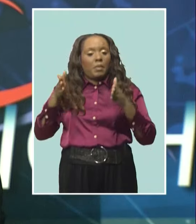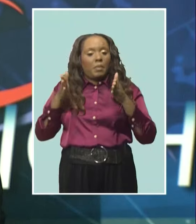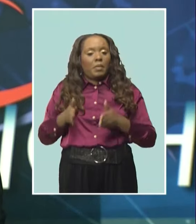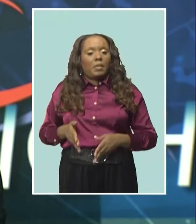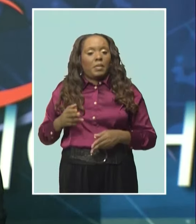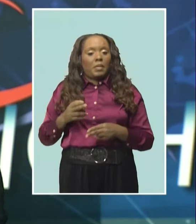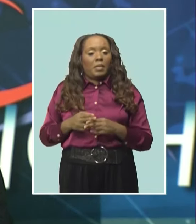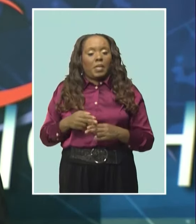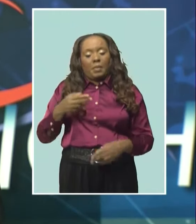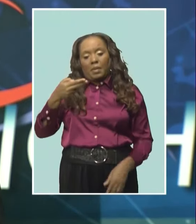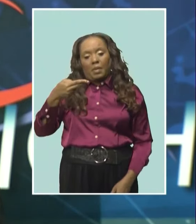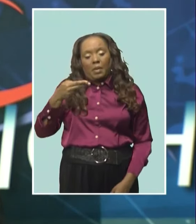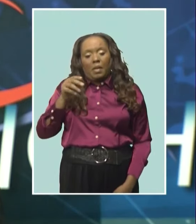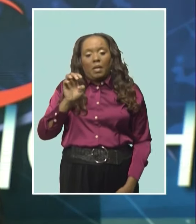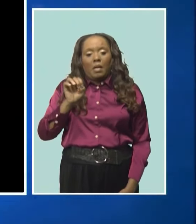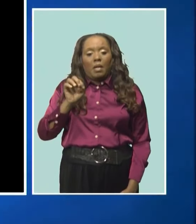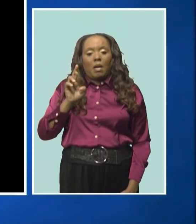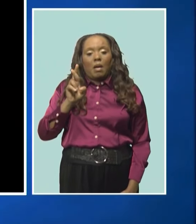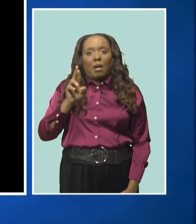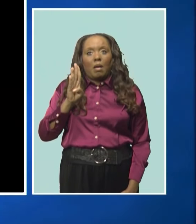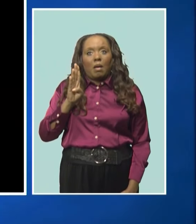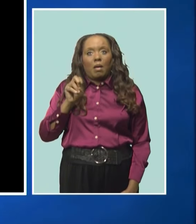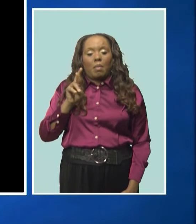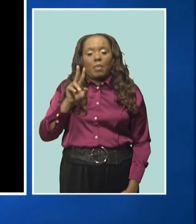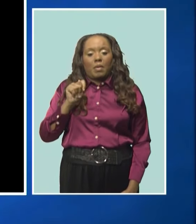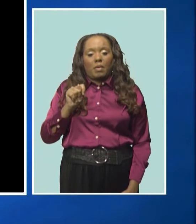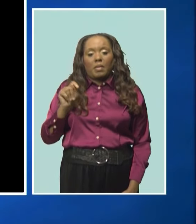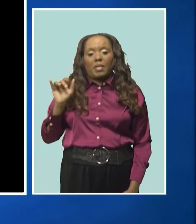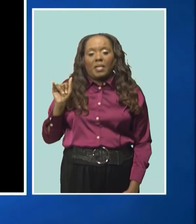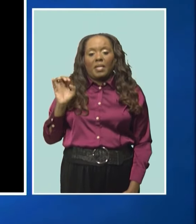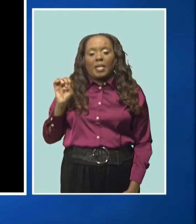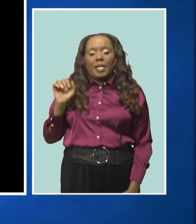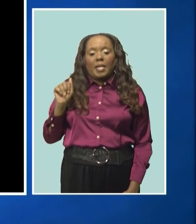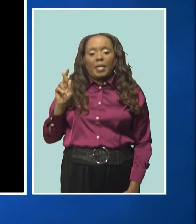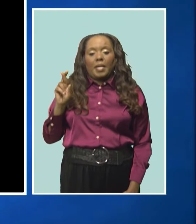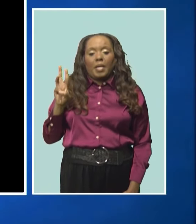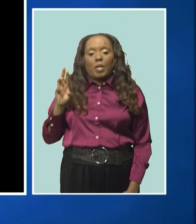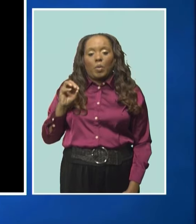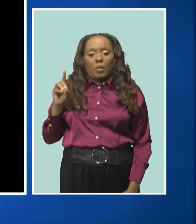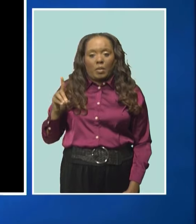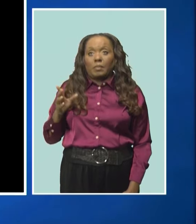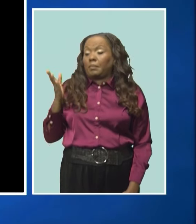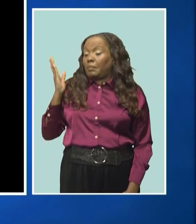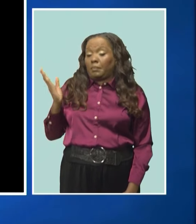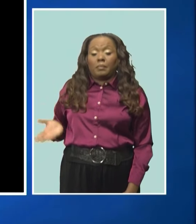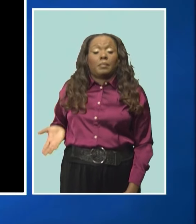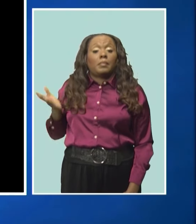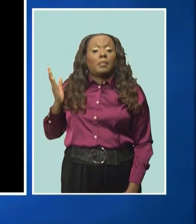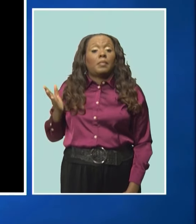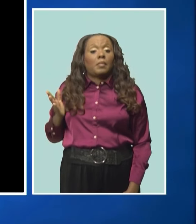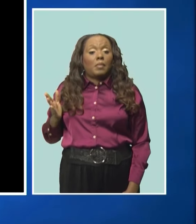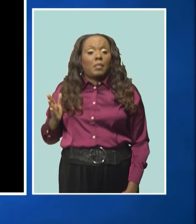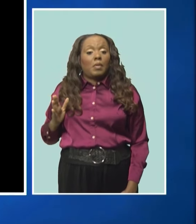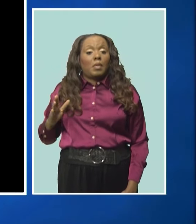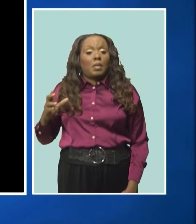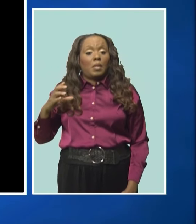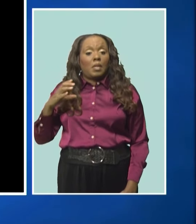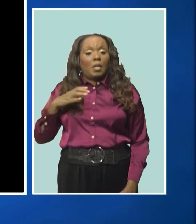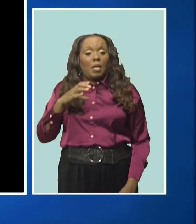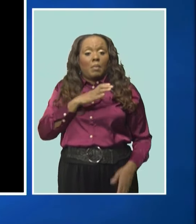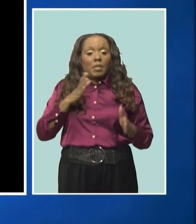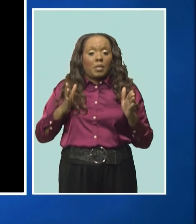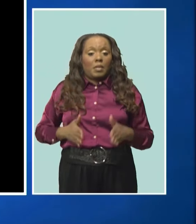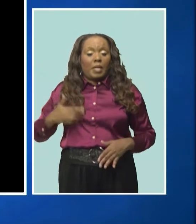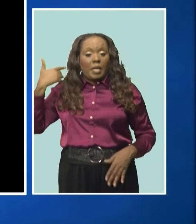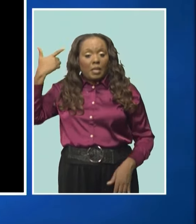Yearwood. Ms. Motley says Yearwood, a former Deputy High Commissioner of Barbados in London, also served as a senator from